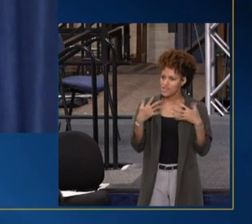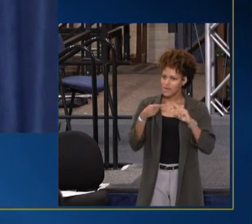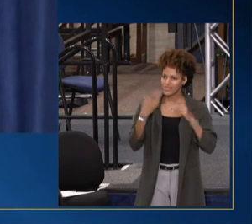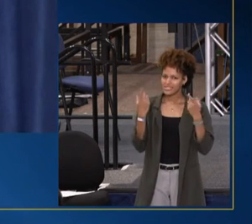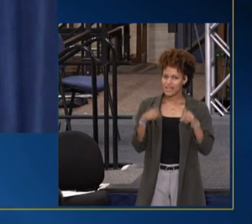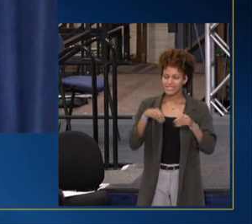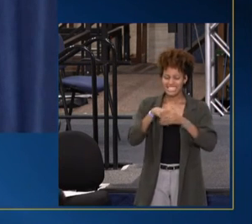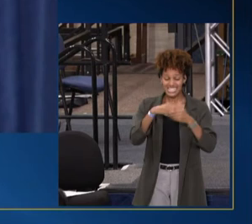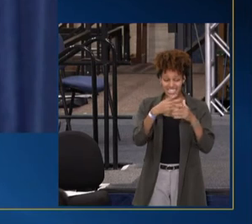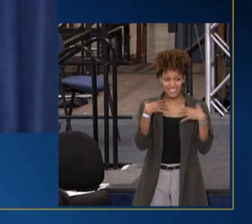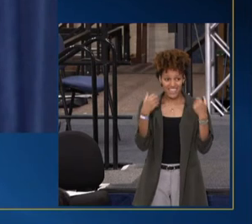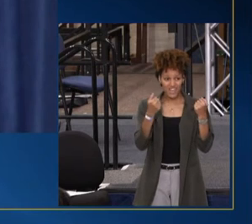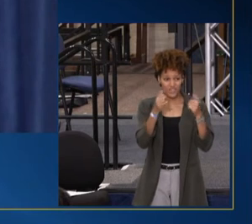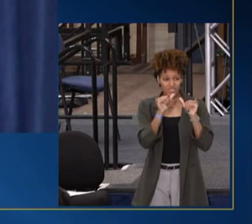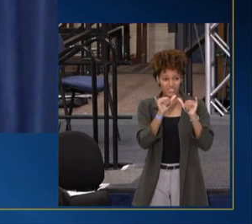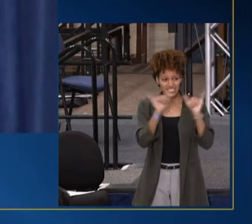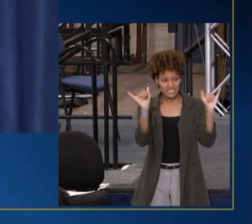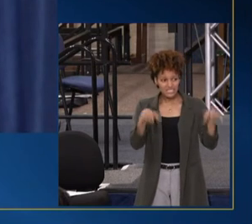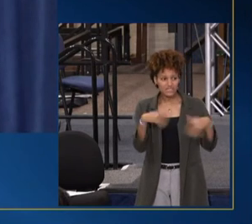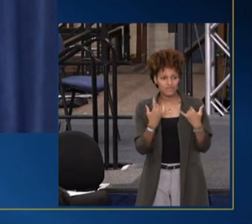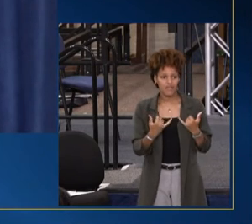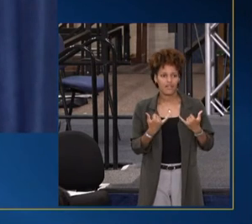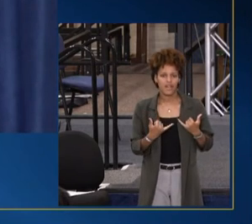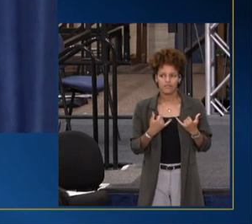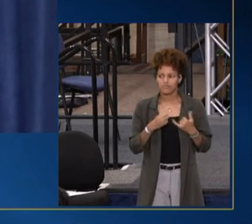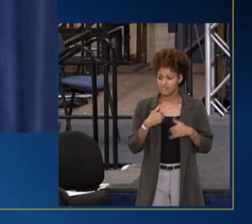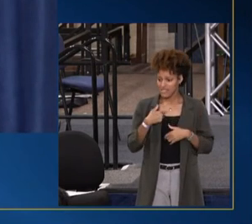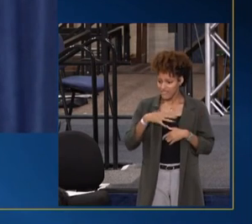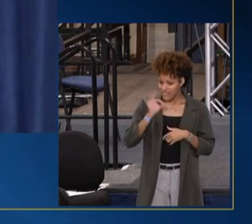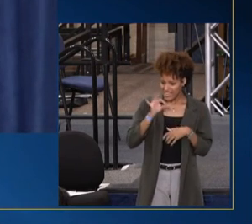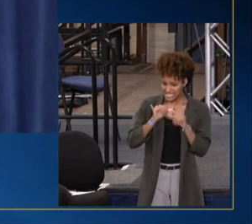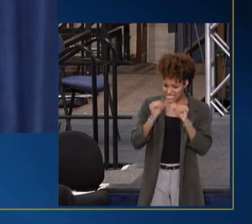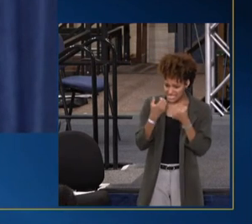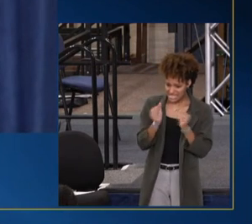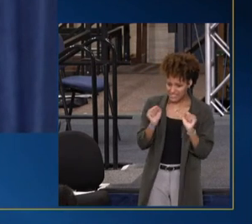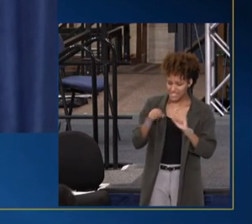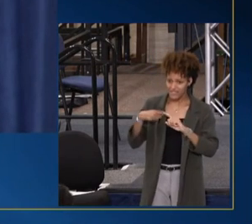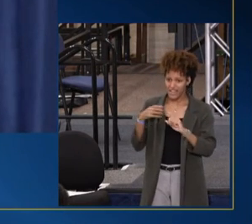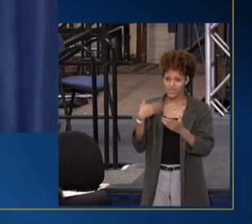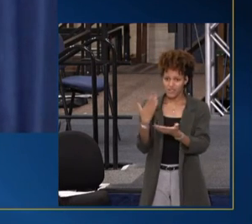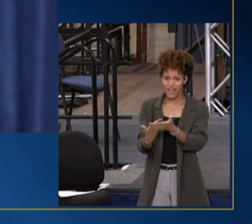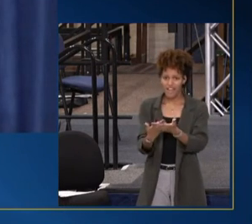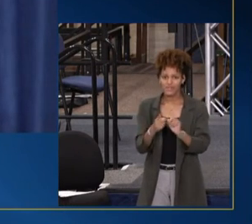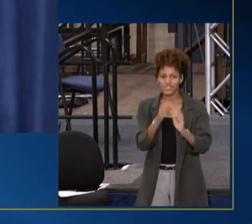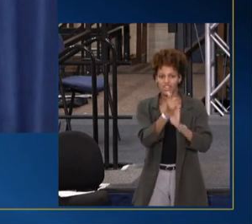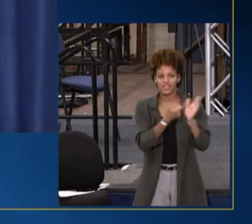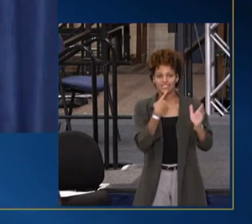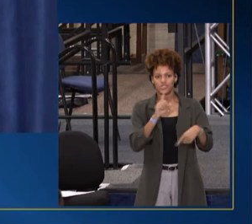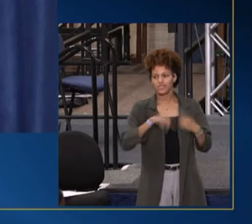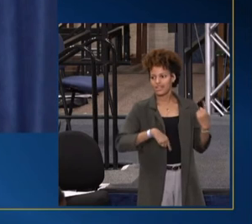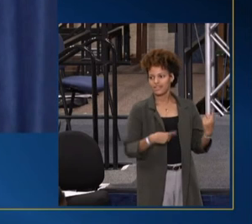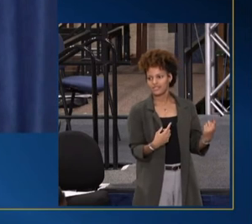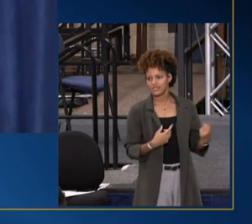health industry right now, and whether or not they will find safety there when the laws are saying they can't.